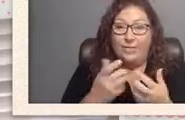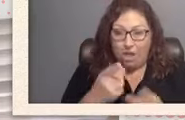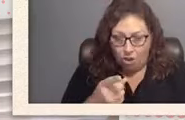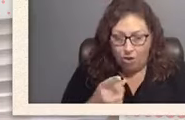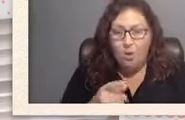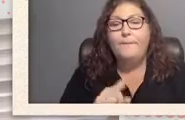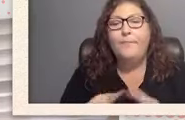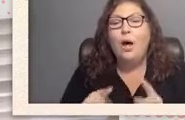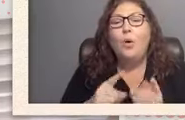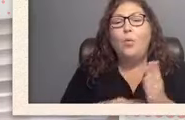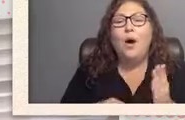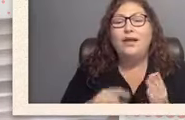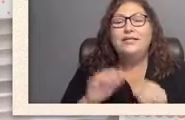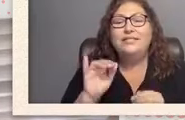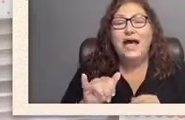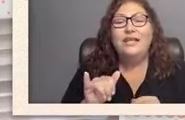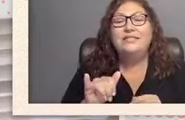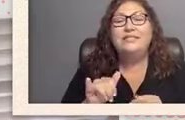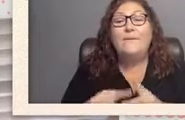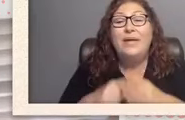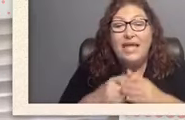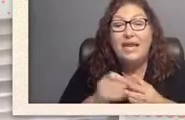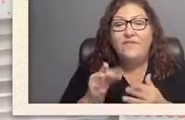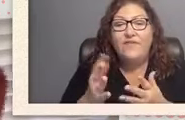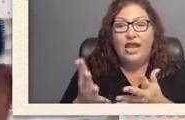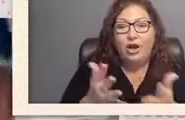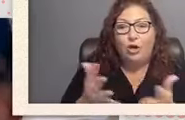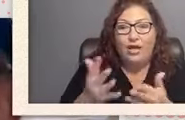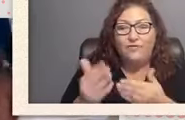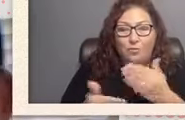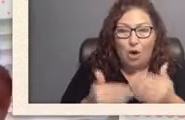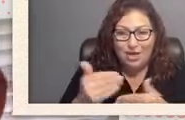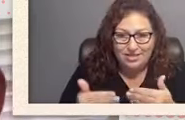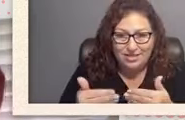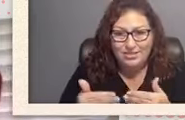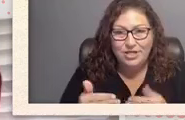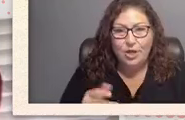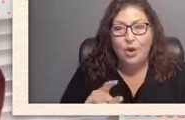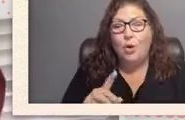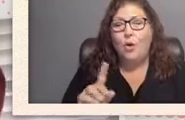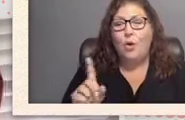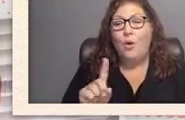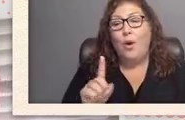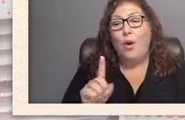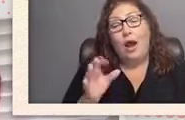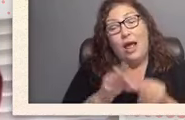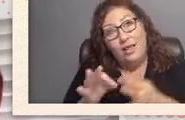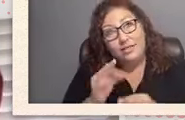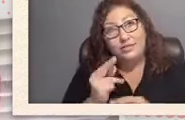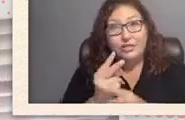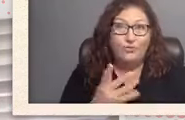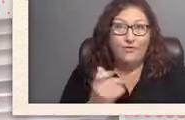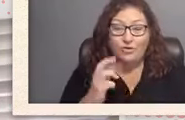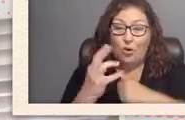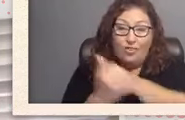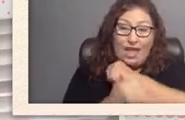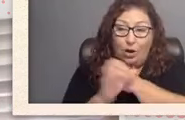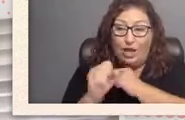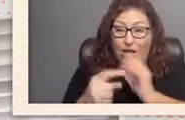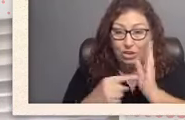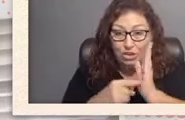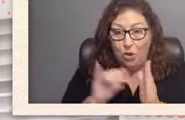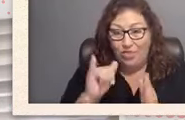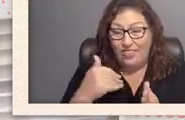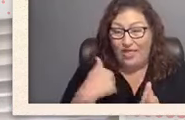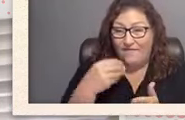is a beginning of an interactive process where unless the supervisor or the county can show that there's a financial